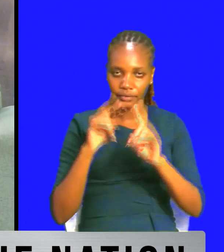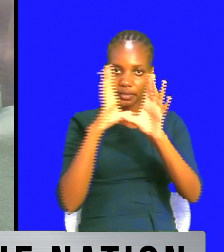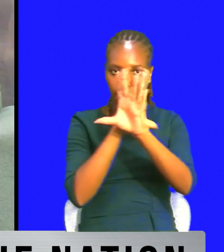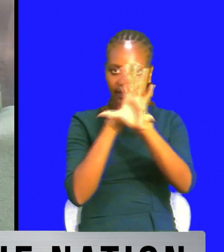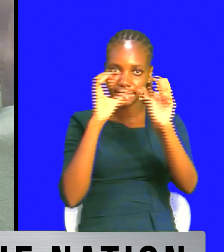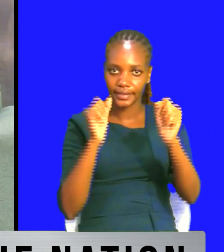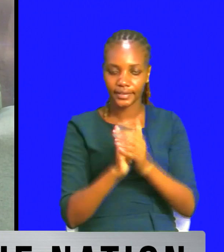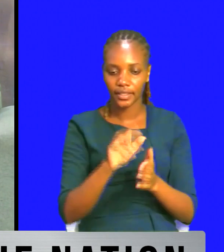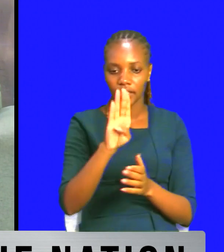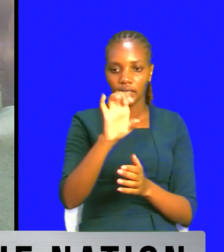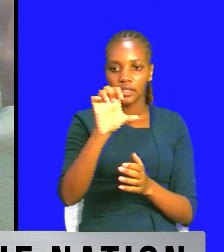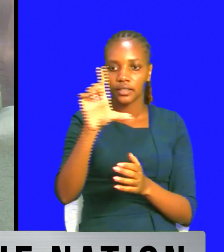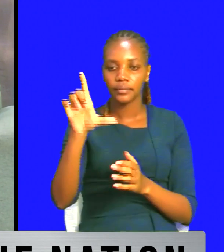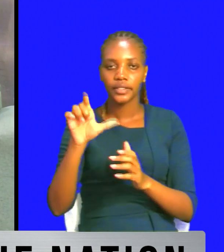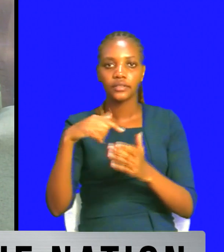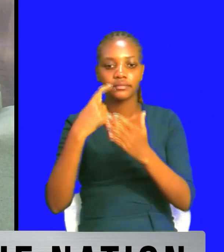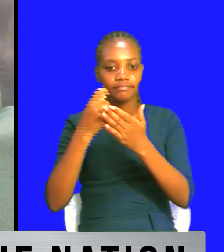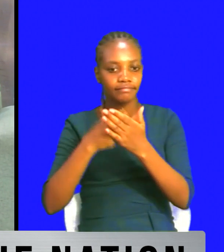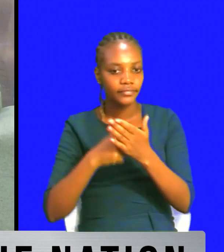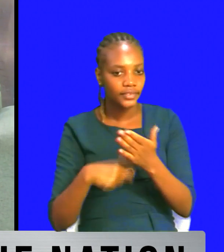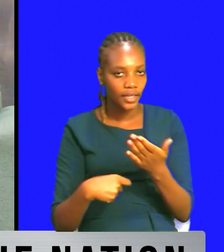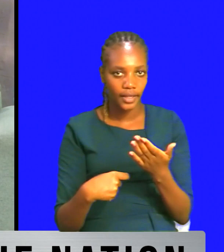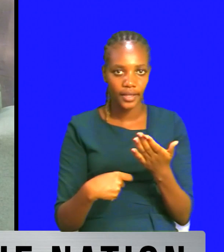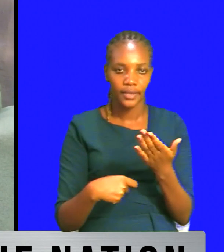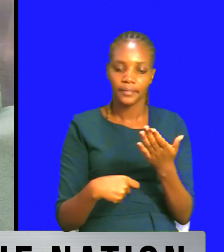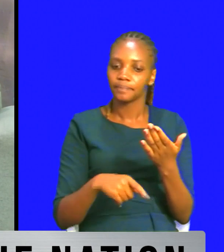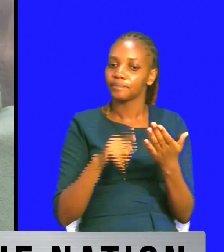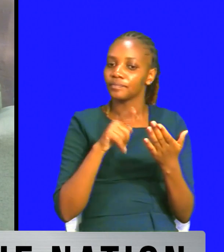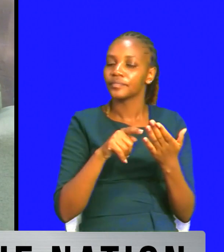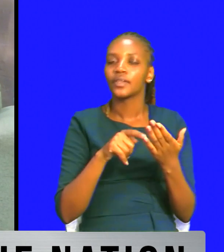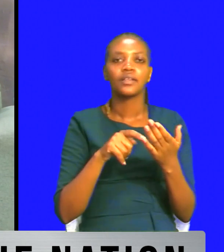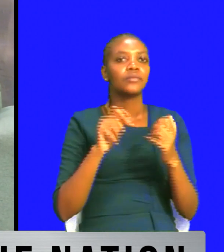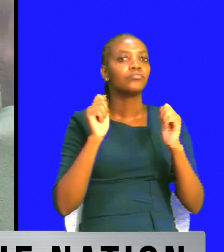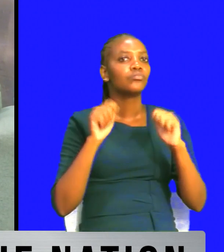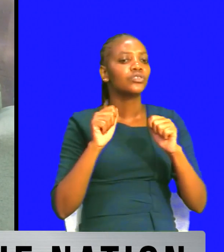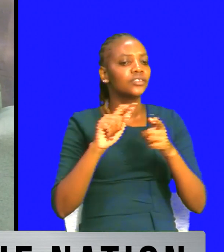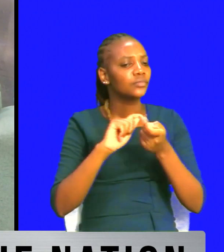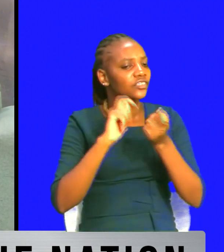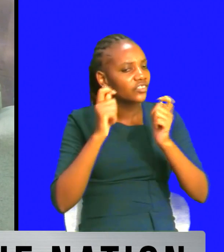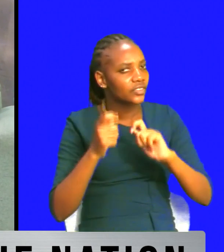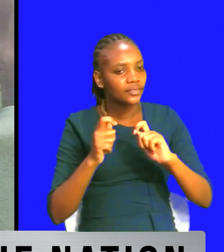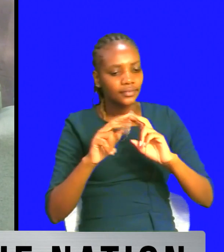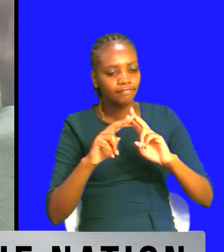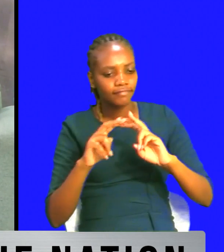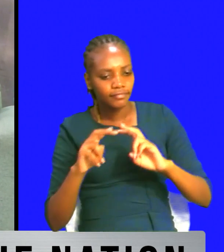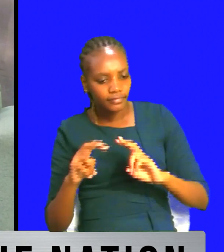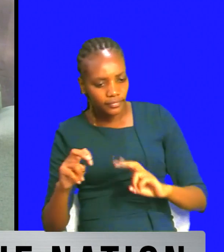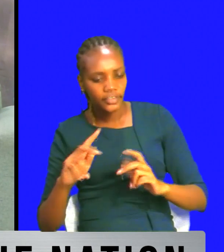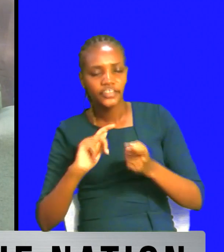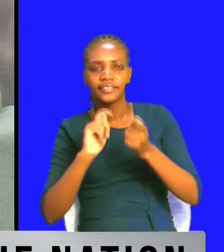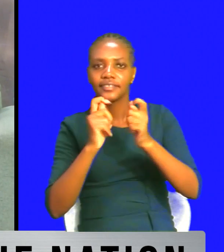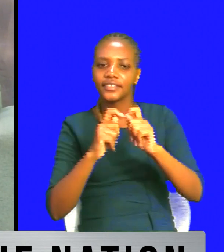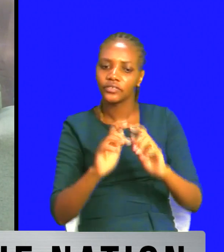bill that he has signed is not cast on stone. It can be relooked at, undone,